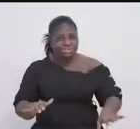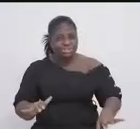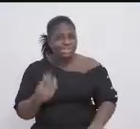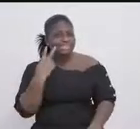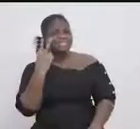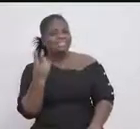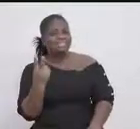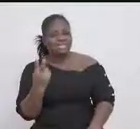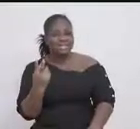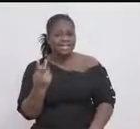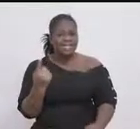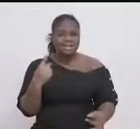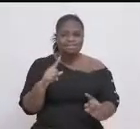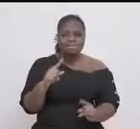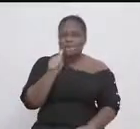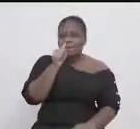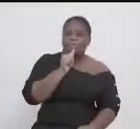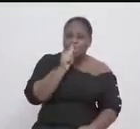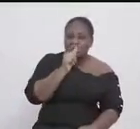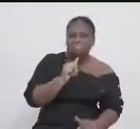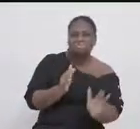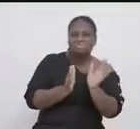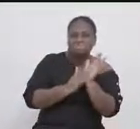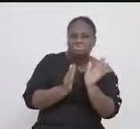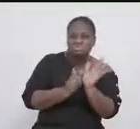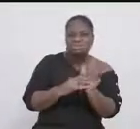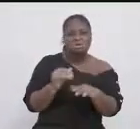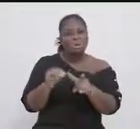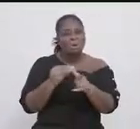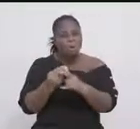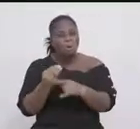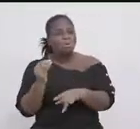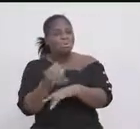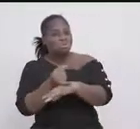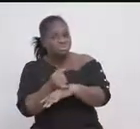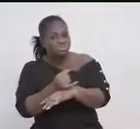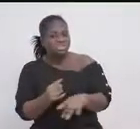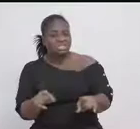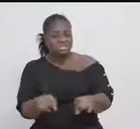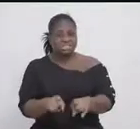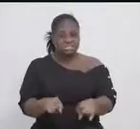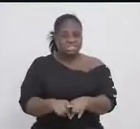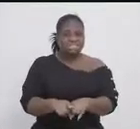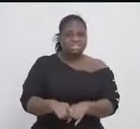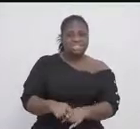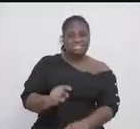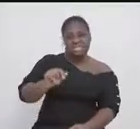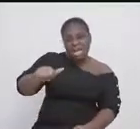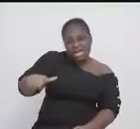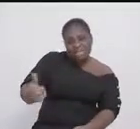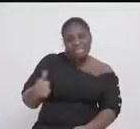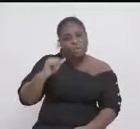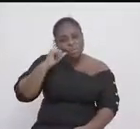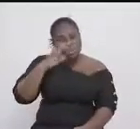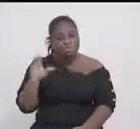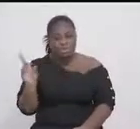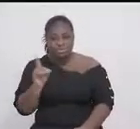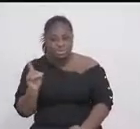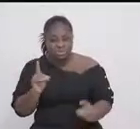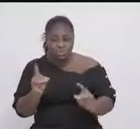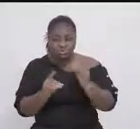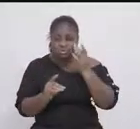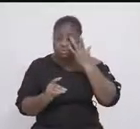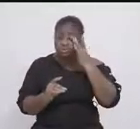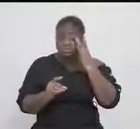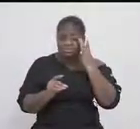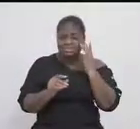in private institutions like yours, or training academies like the one Ernestina and Regina run.